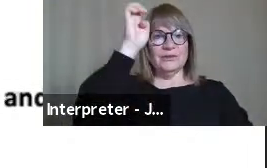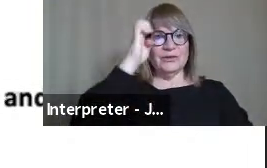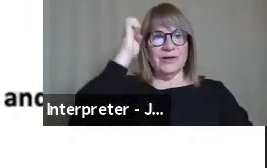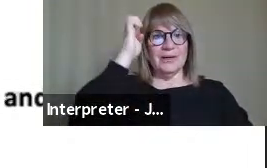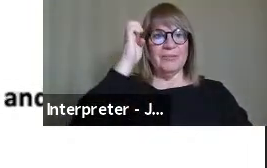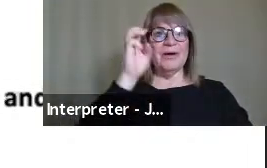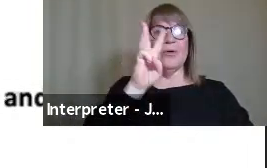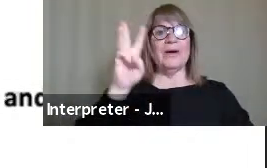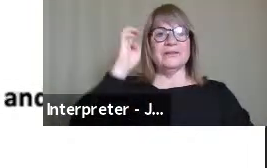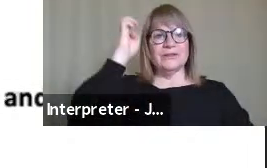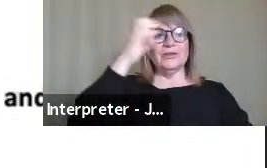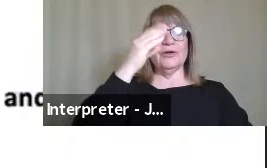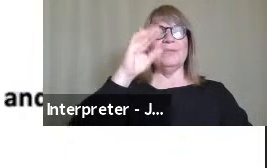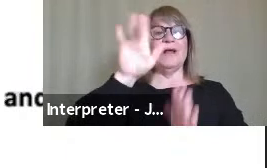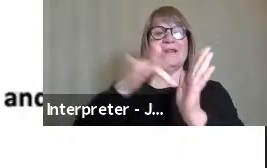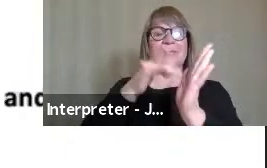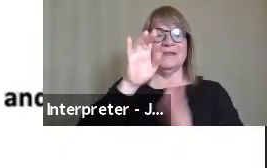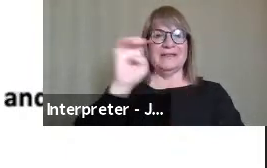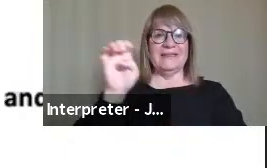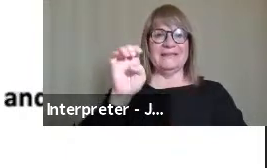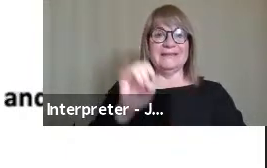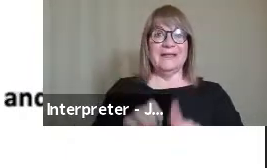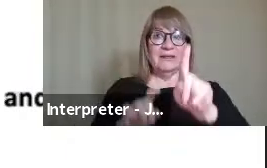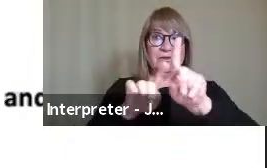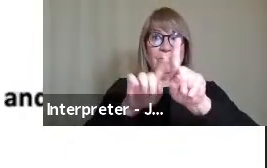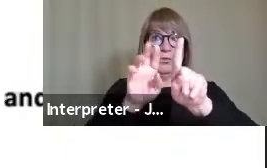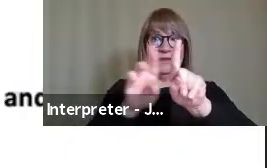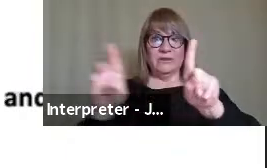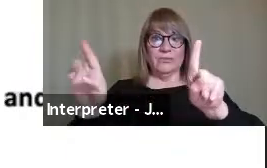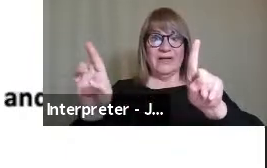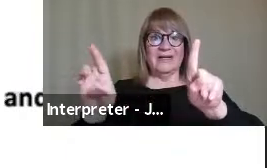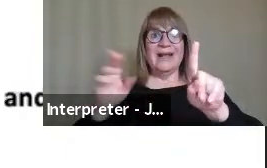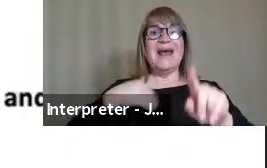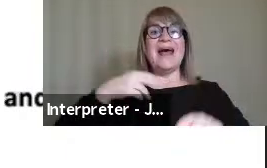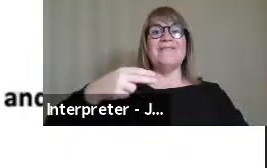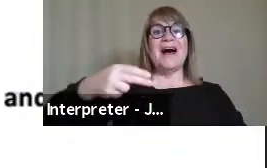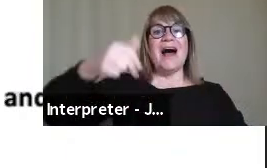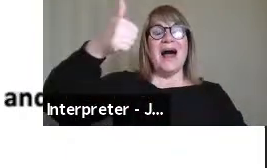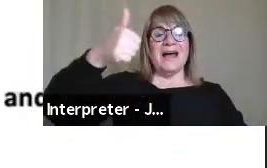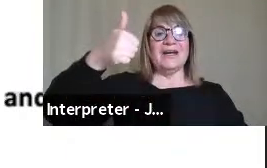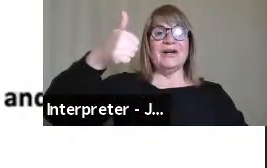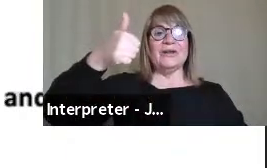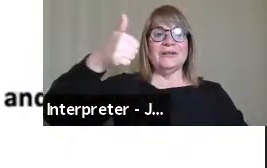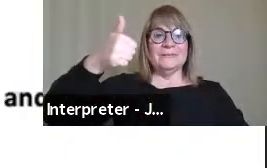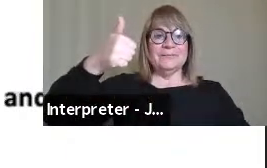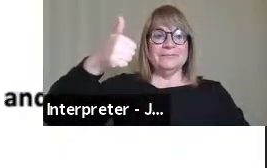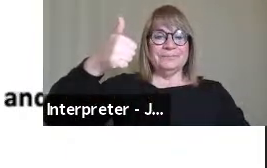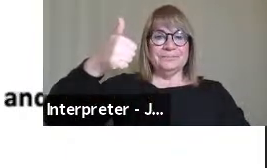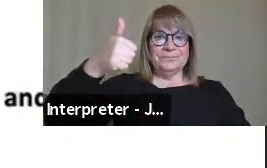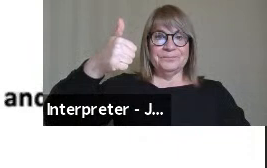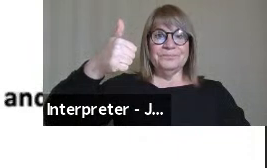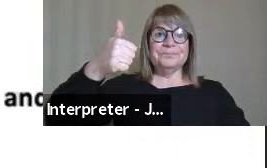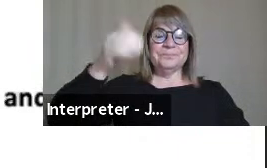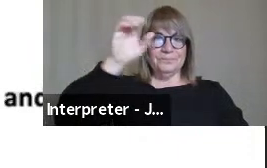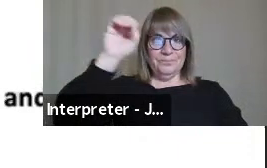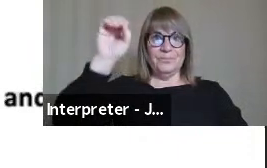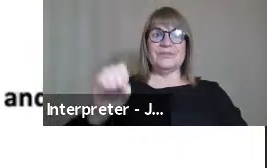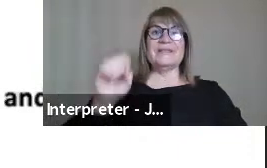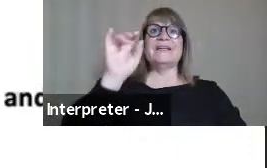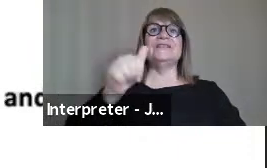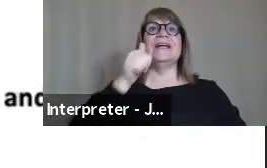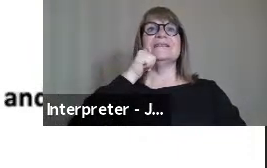to the right of one or having a higher risk of sterilization versus u.s born individuals are women girls from mexico and southern